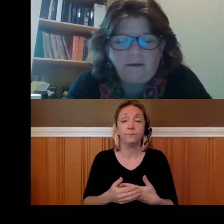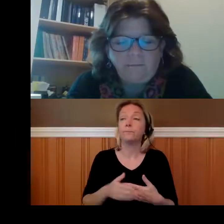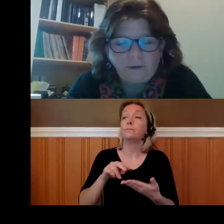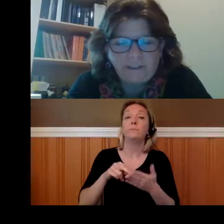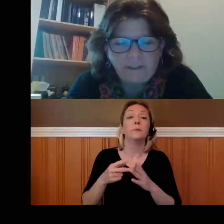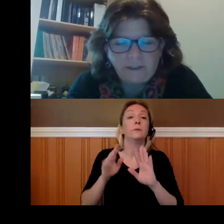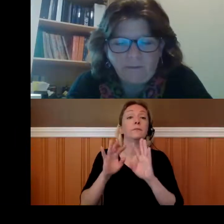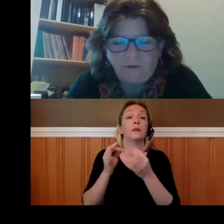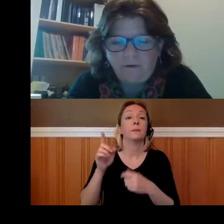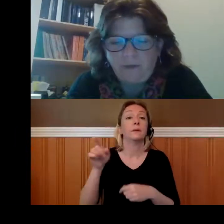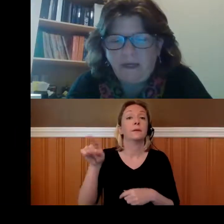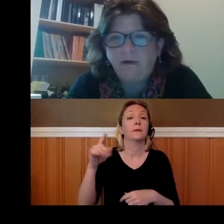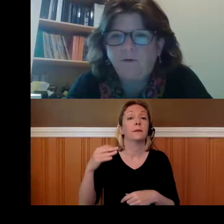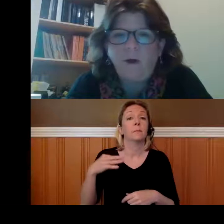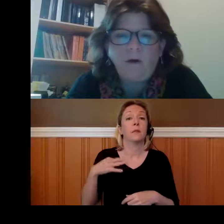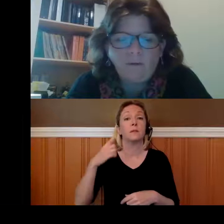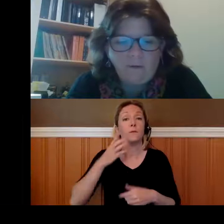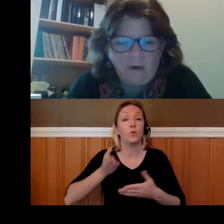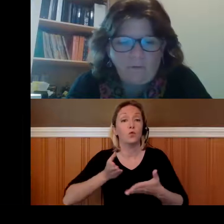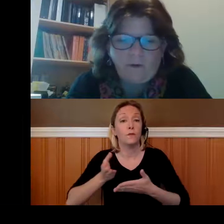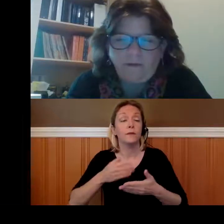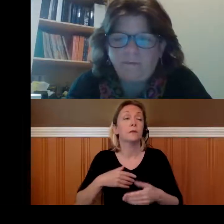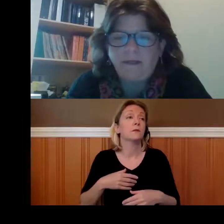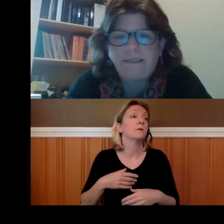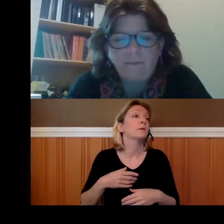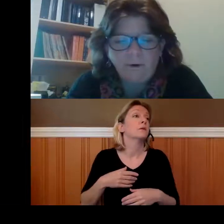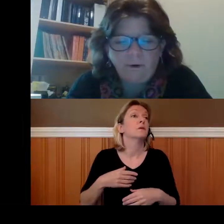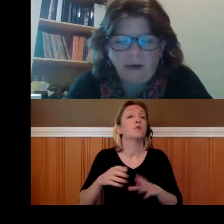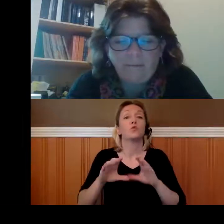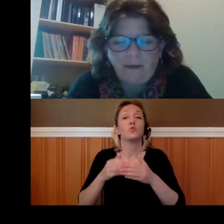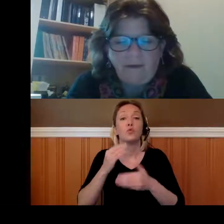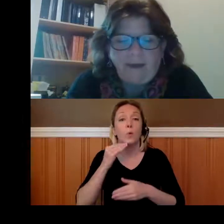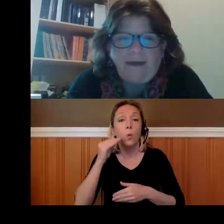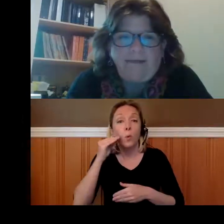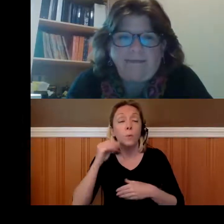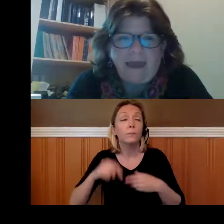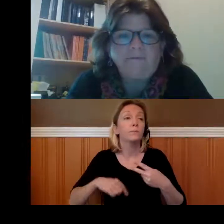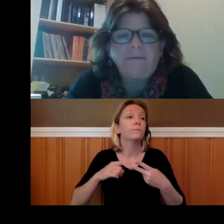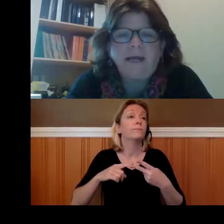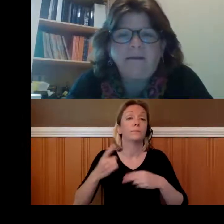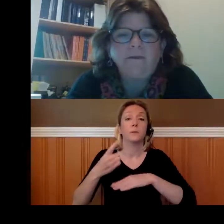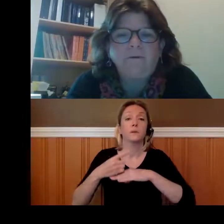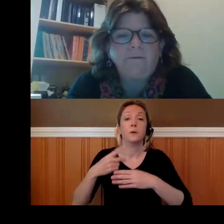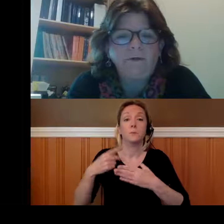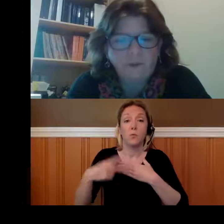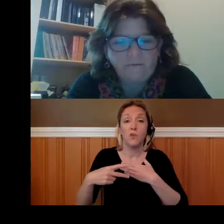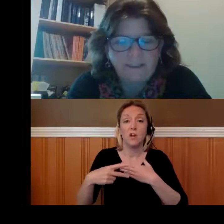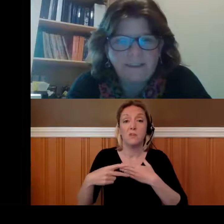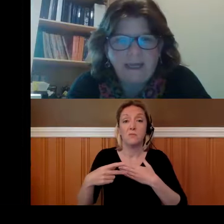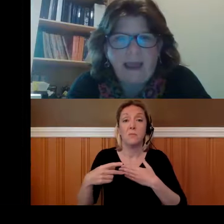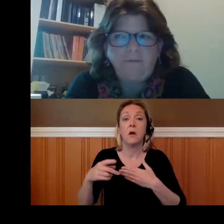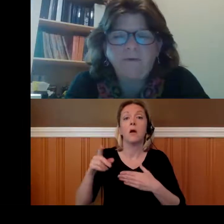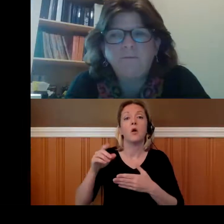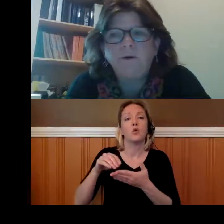for transition, whether it be a group home, whether it be a day program, they have to be eligible for those services.